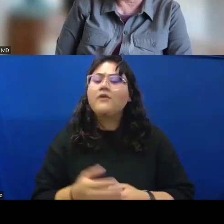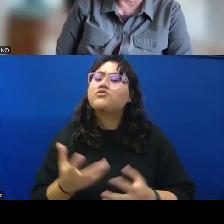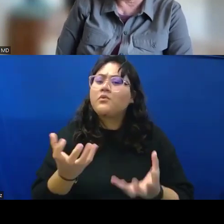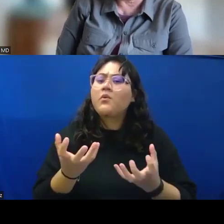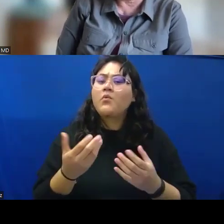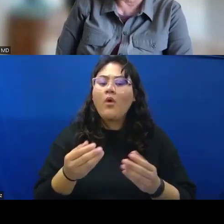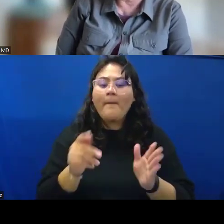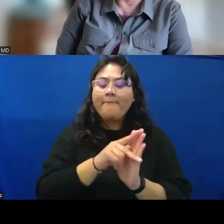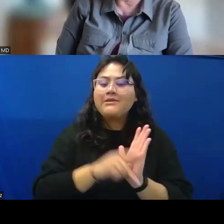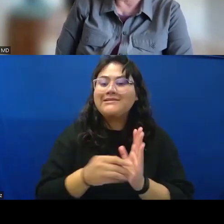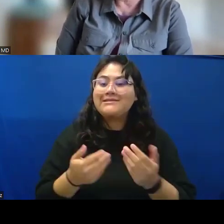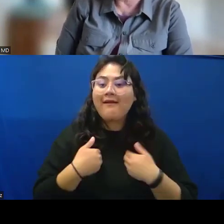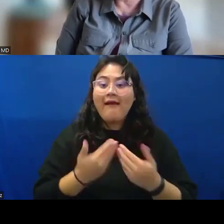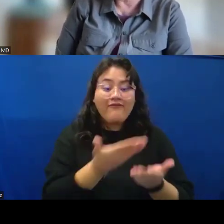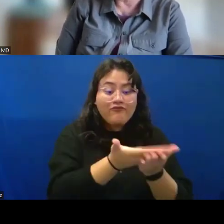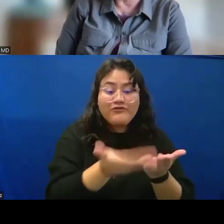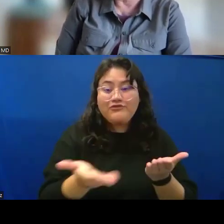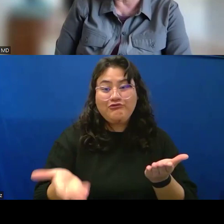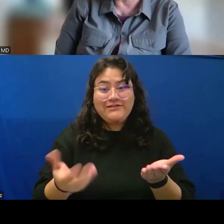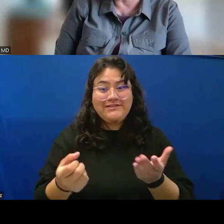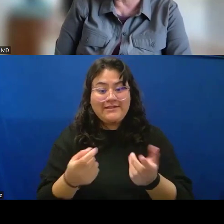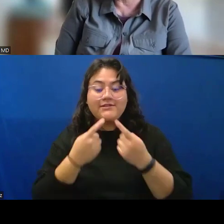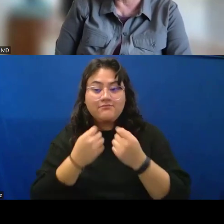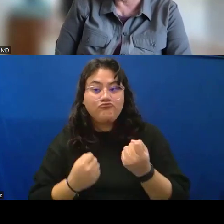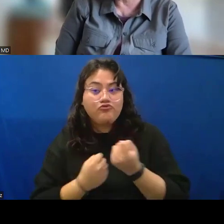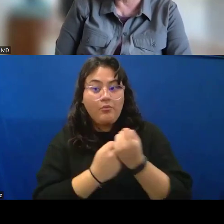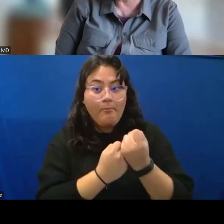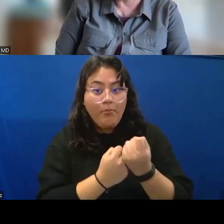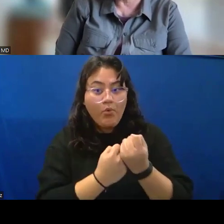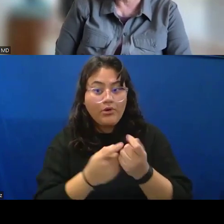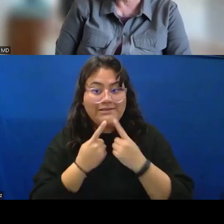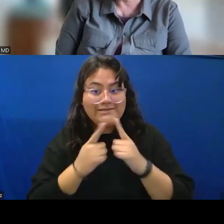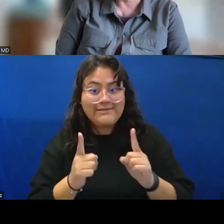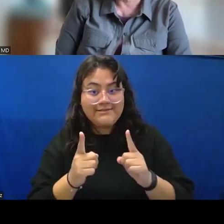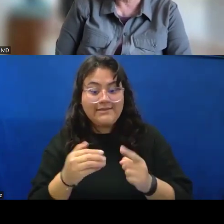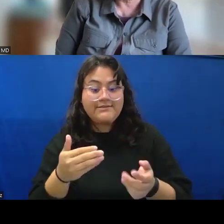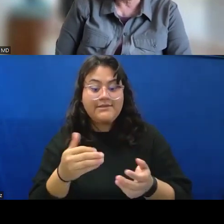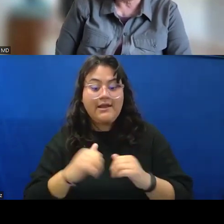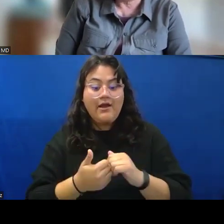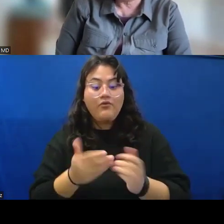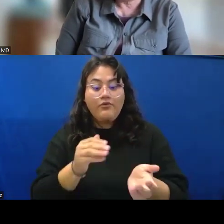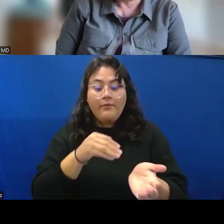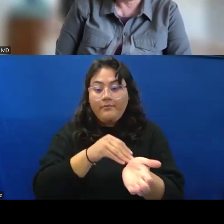allowing for some degree of freedom in how individual pediatricians practice.